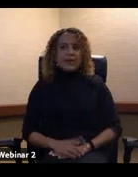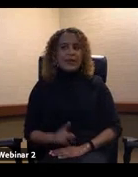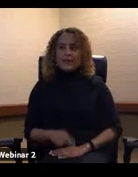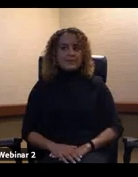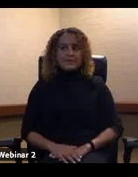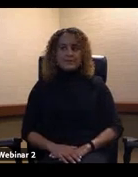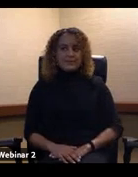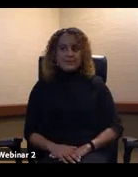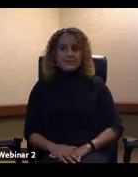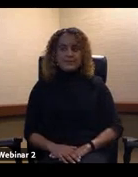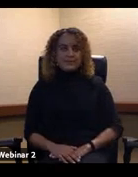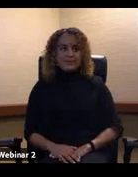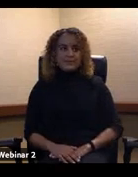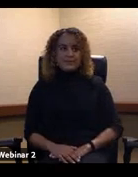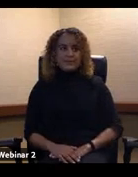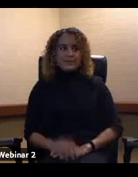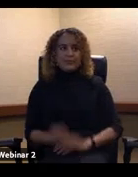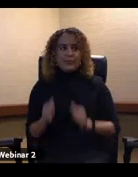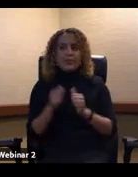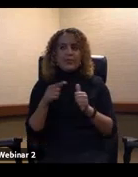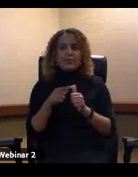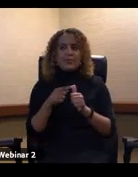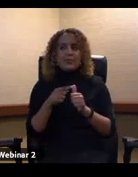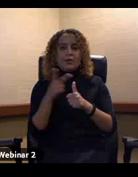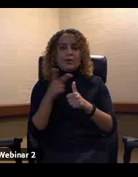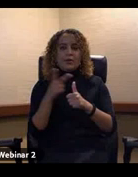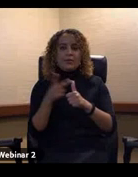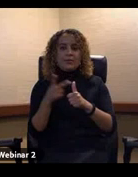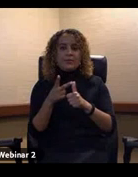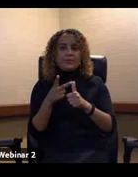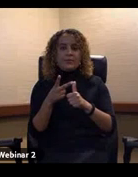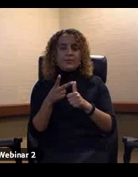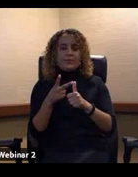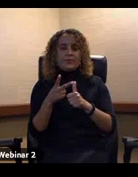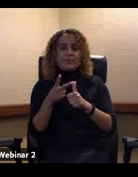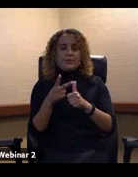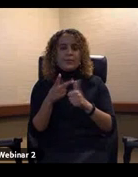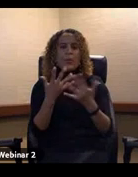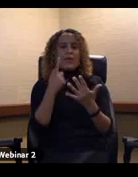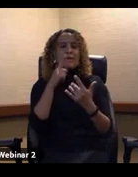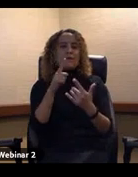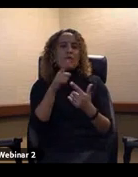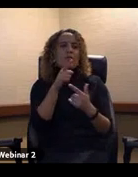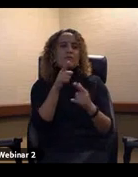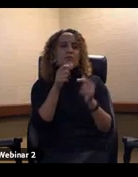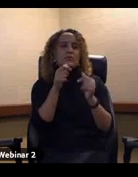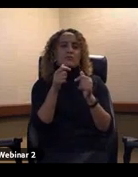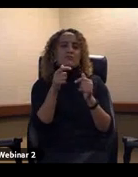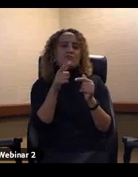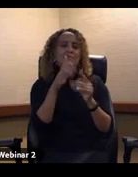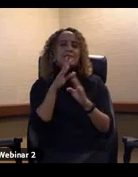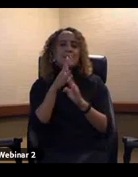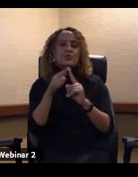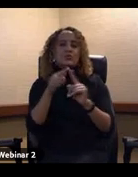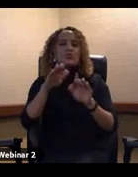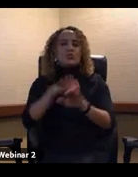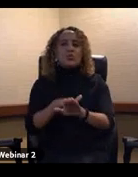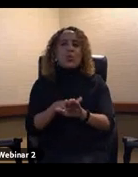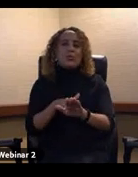victims. For this priority, applications may address sexual assault or sex trafficking or both.